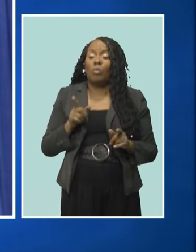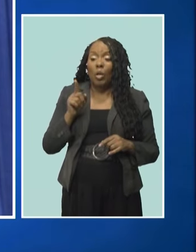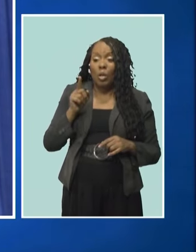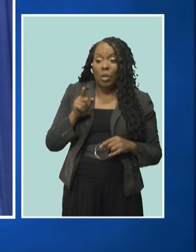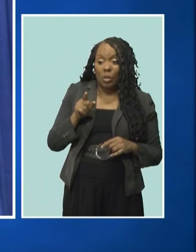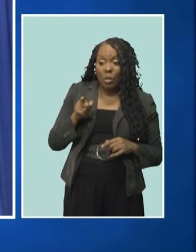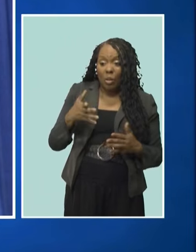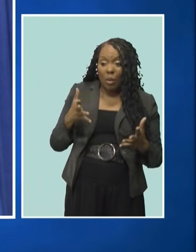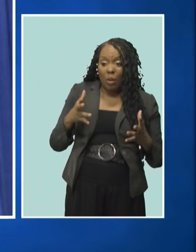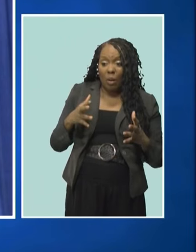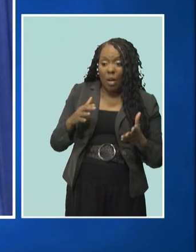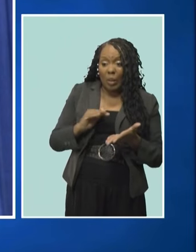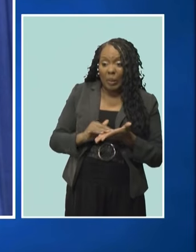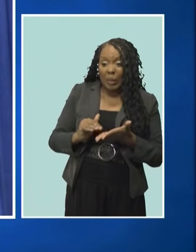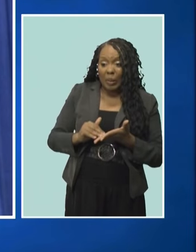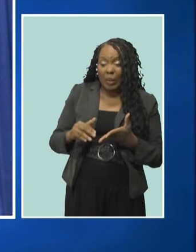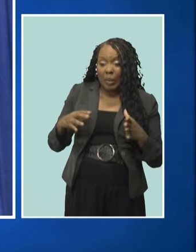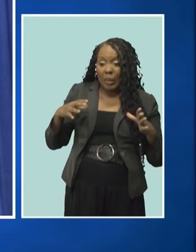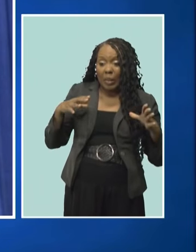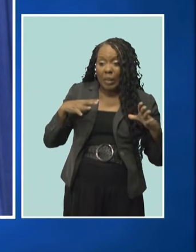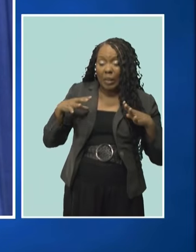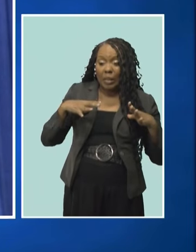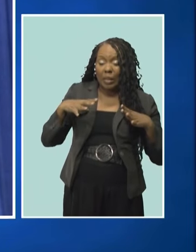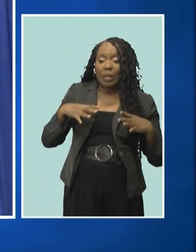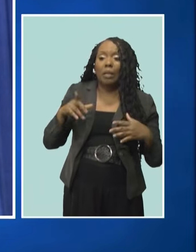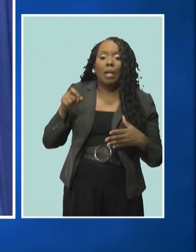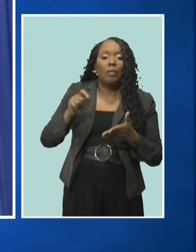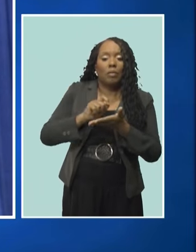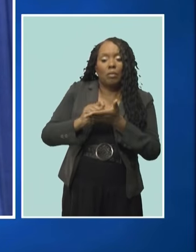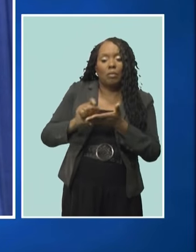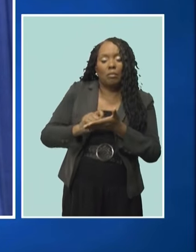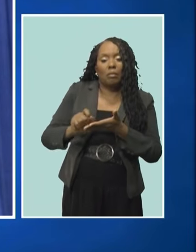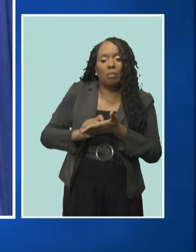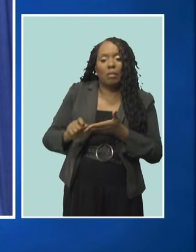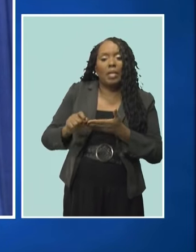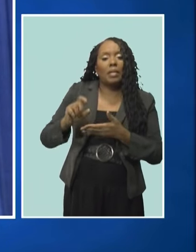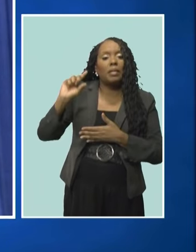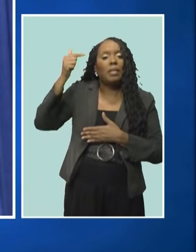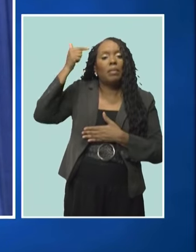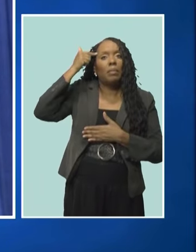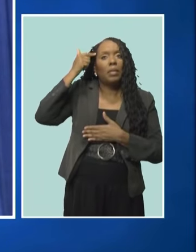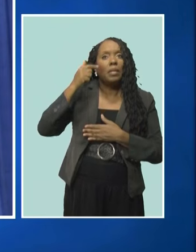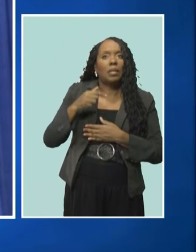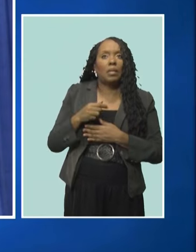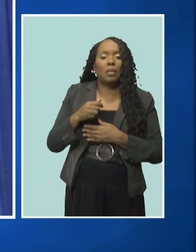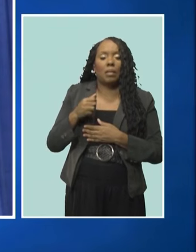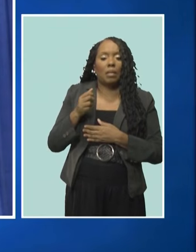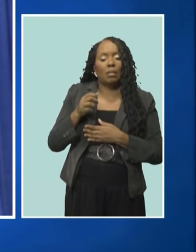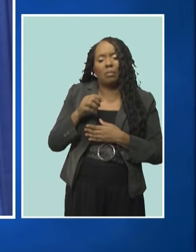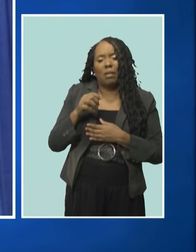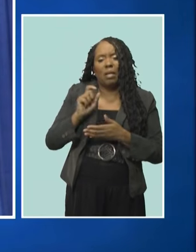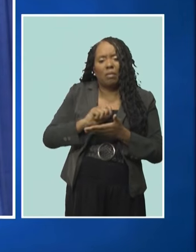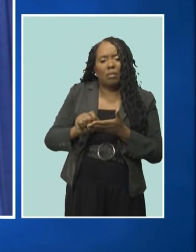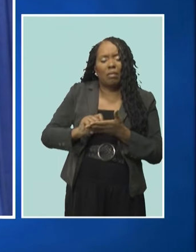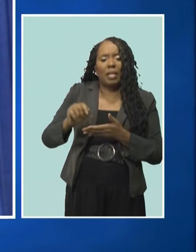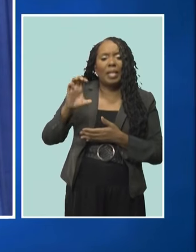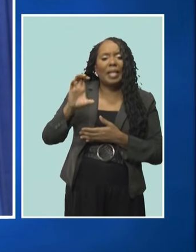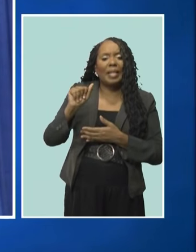cabinet for when you are going overseas. I said, let me share something with you,